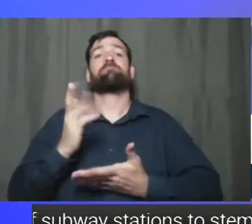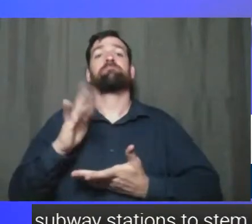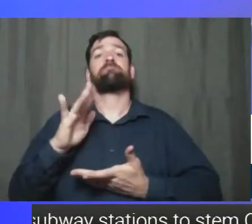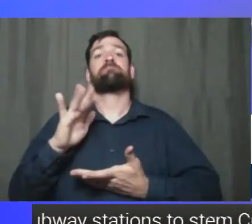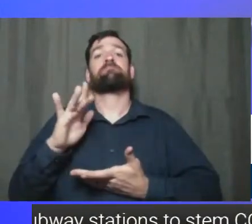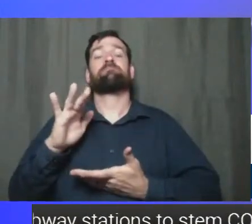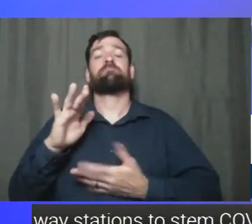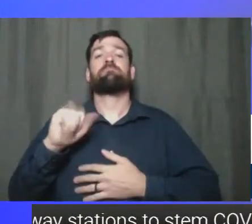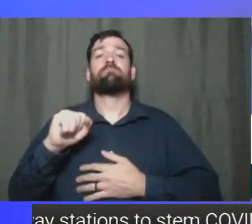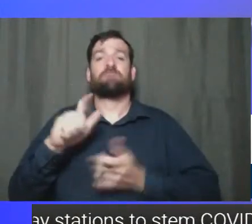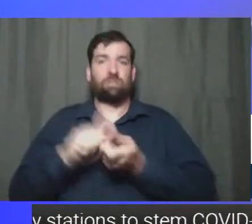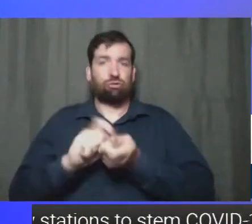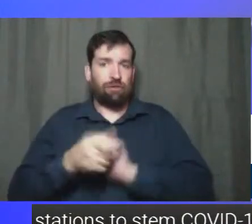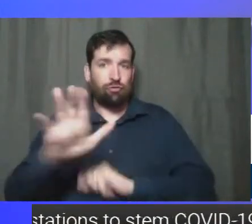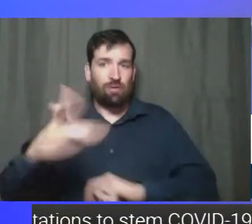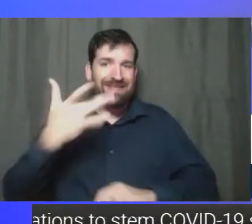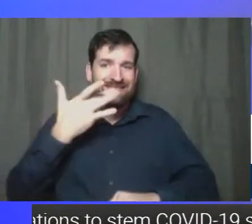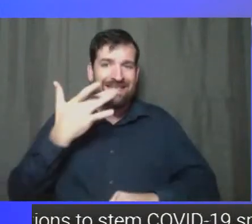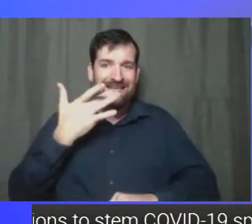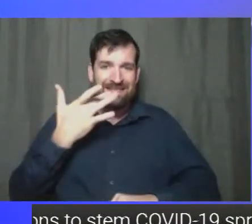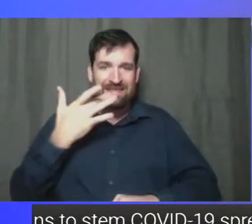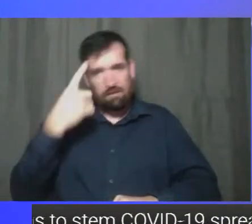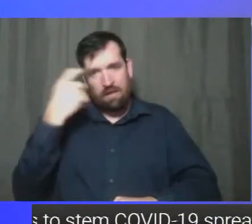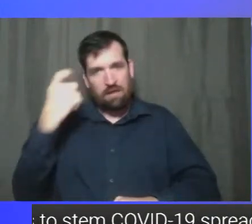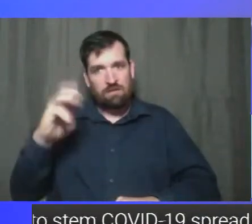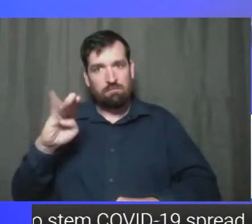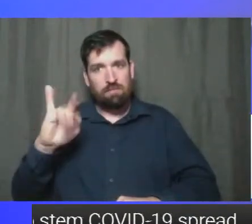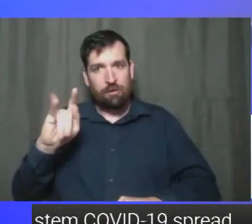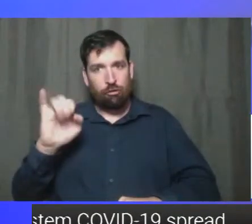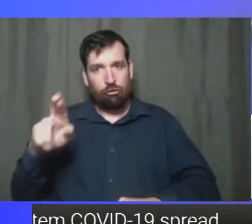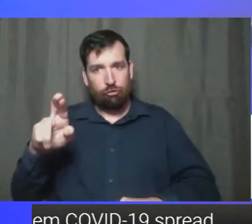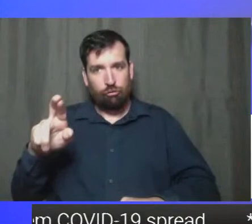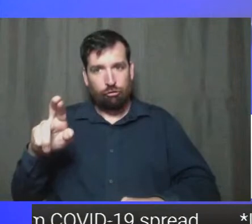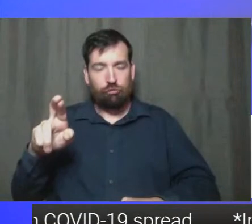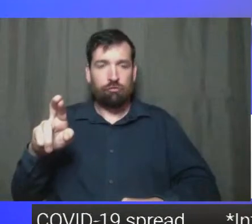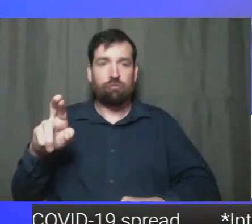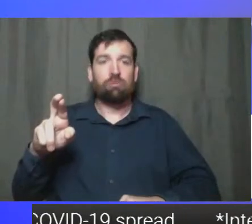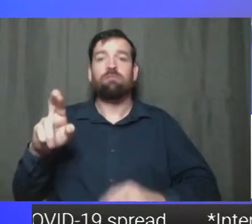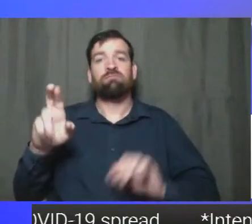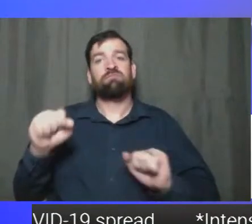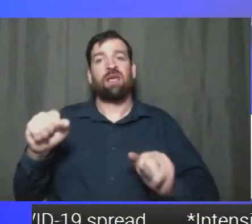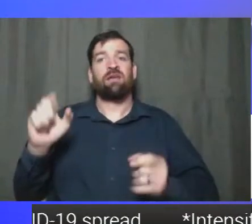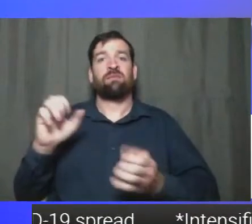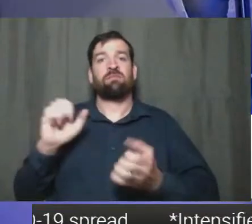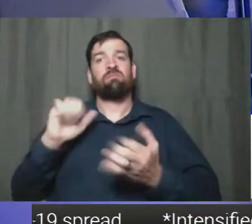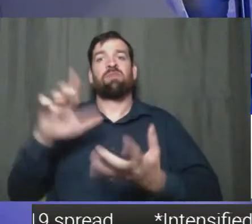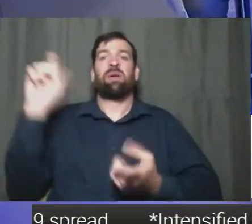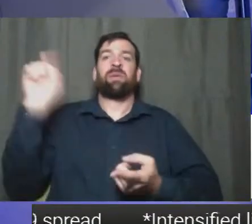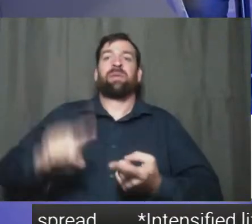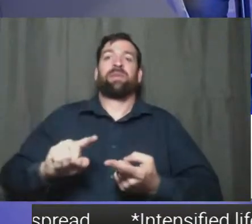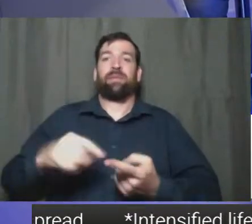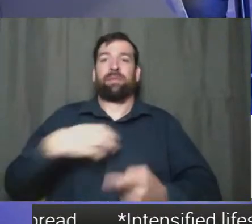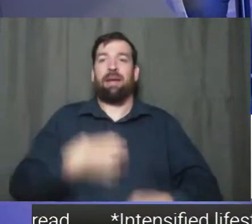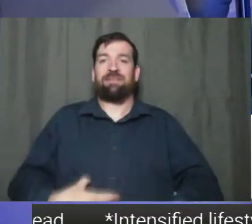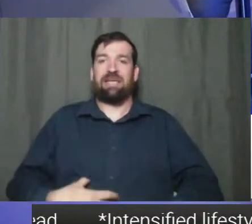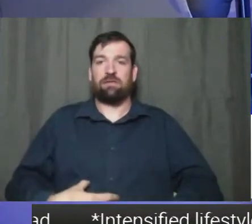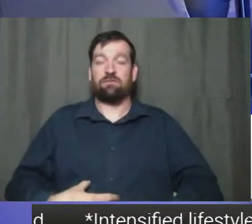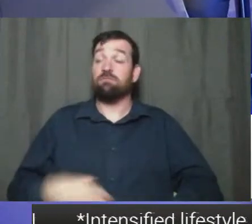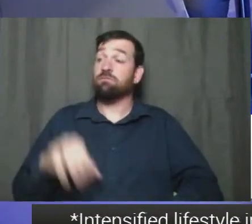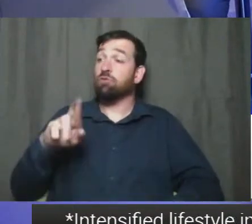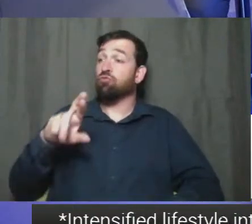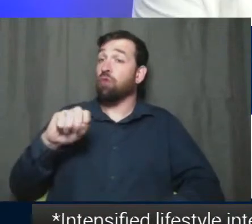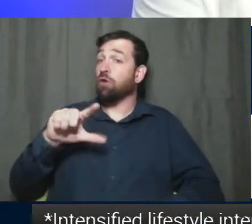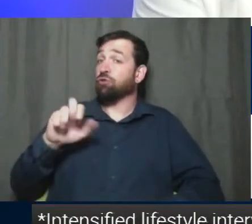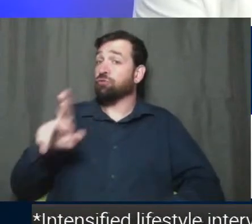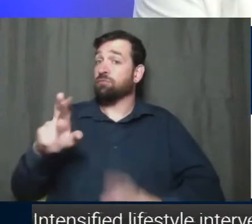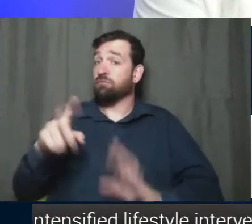change your taste sensation because of the bitter taste. And so that also could potentially stimulate reduction in appetite. All right. Okay, so Roger, studies show that beer can help